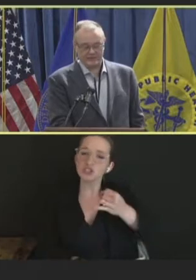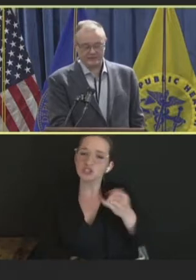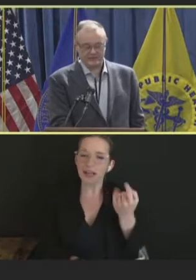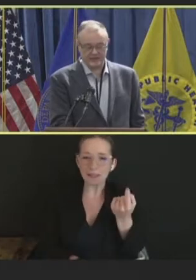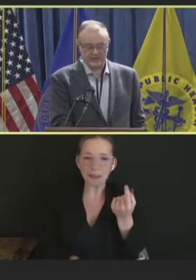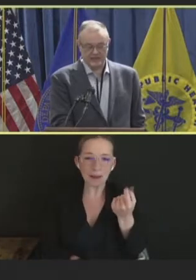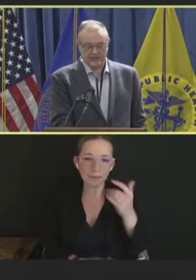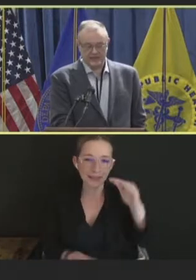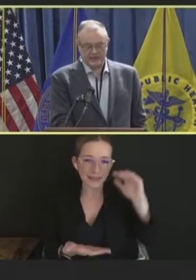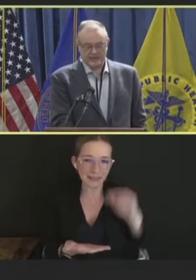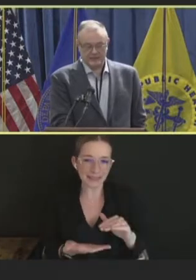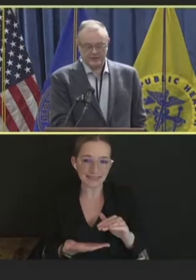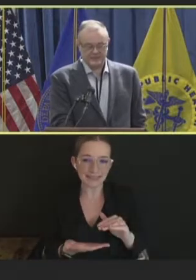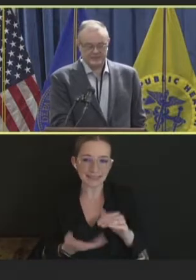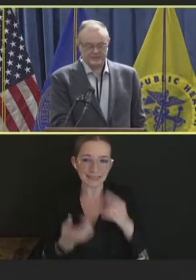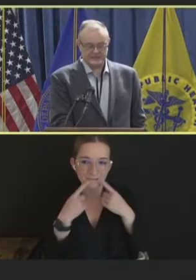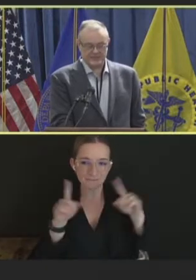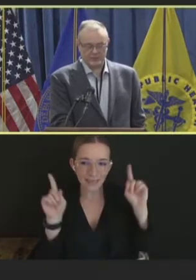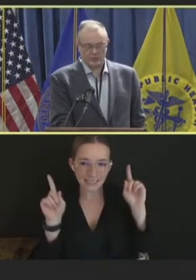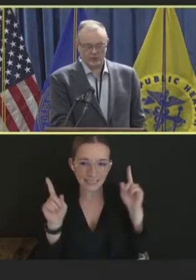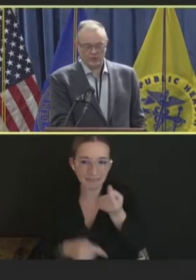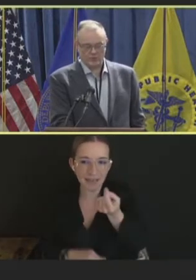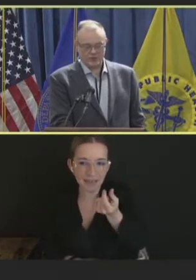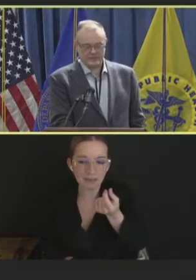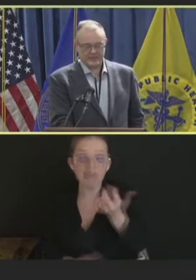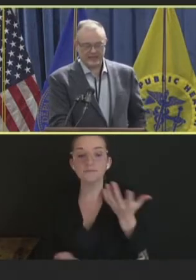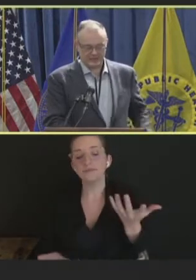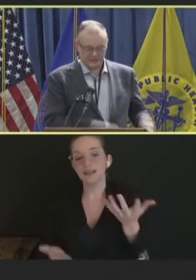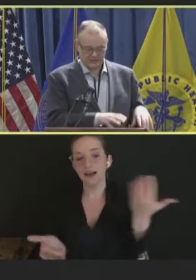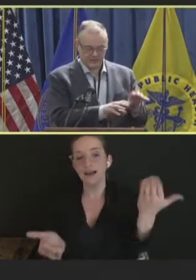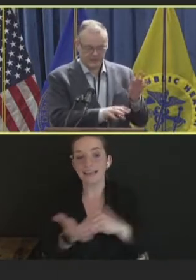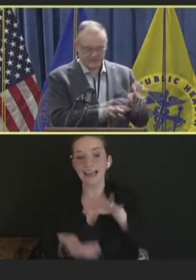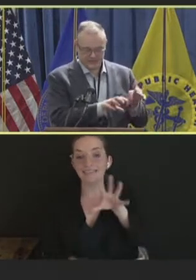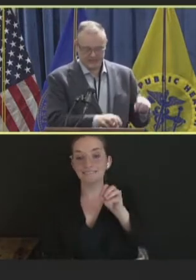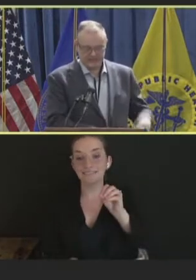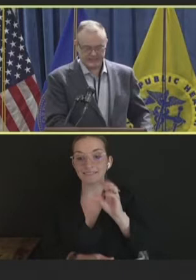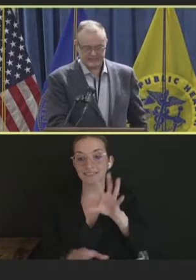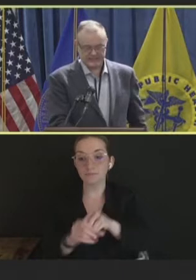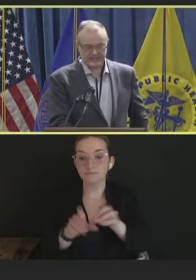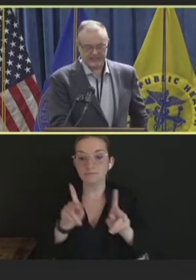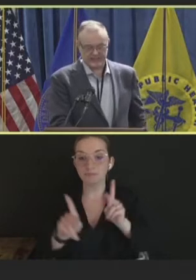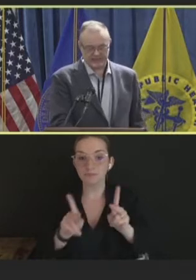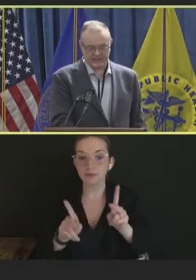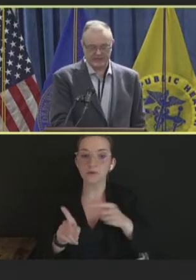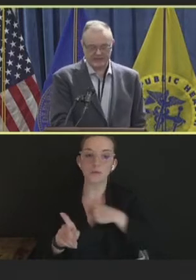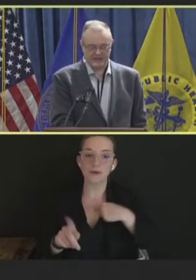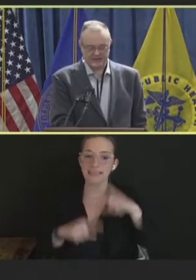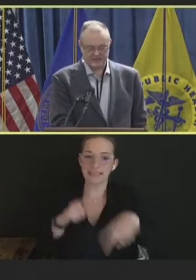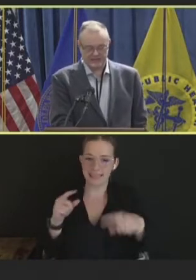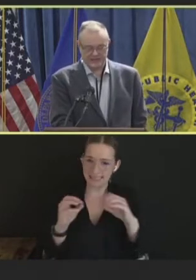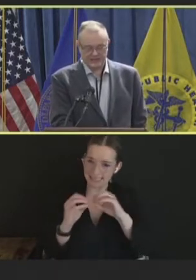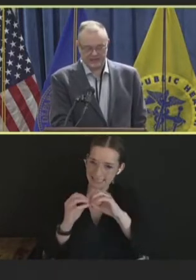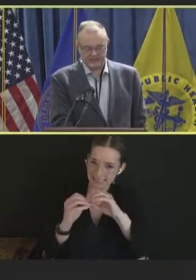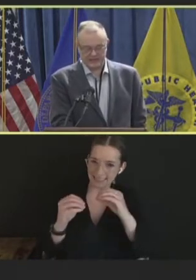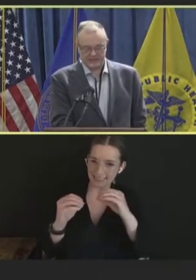with 50 participants, we weren't designed to do the statistics to say if that